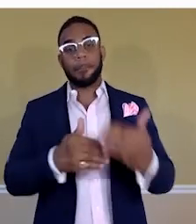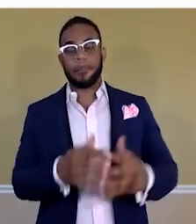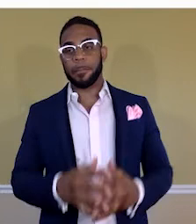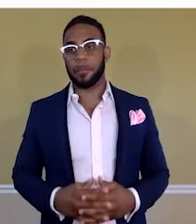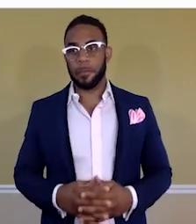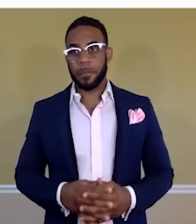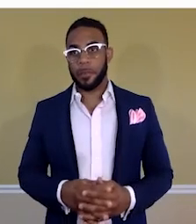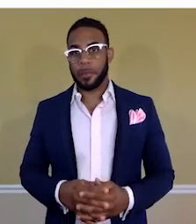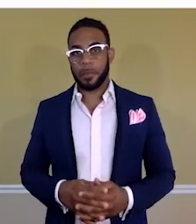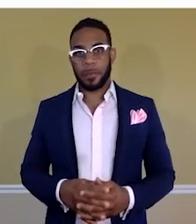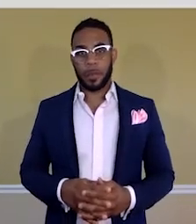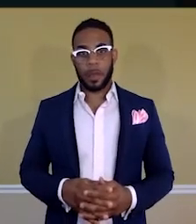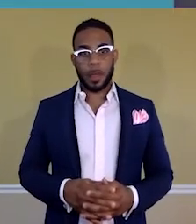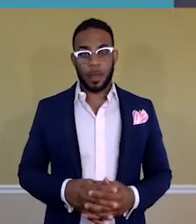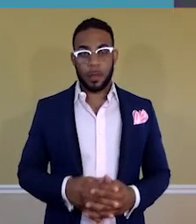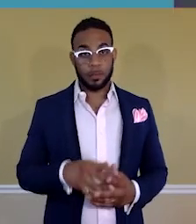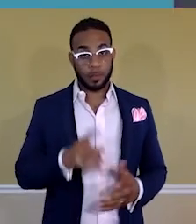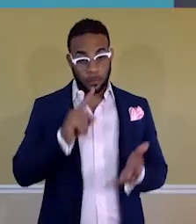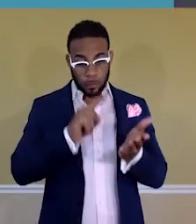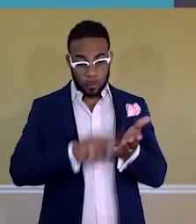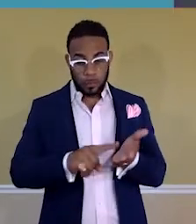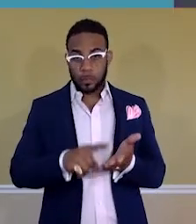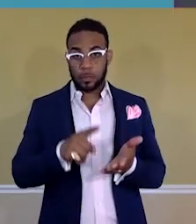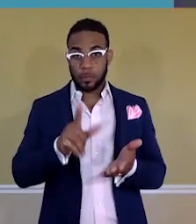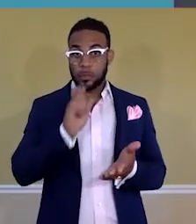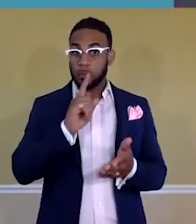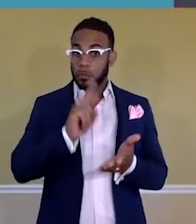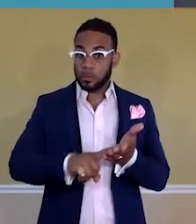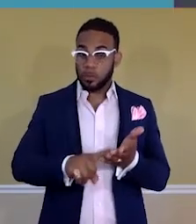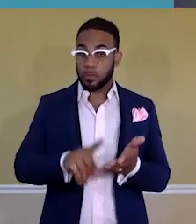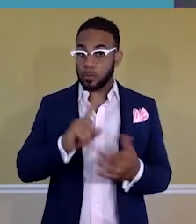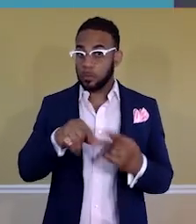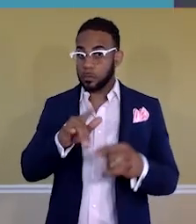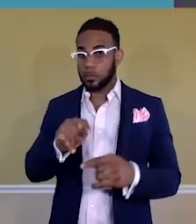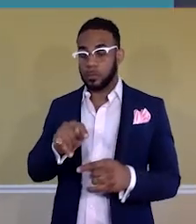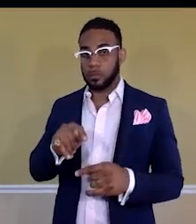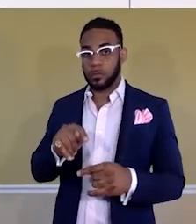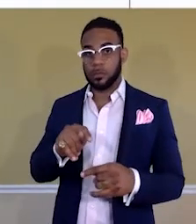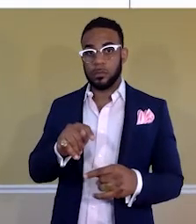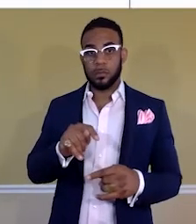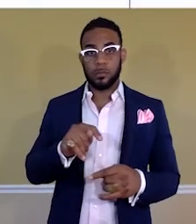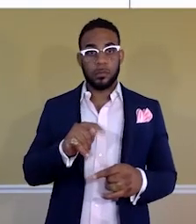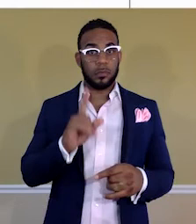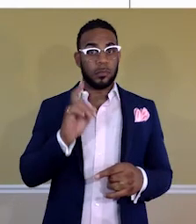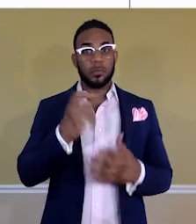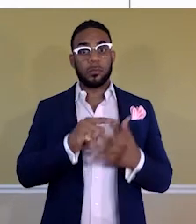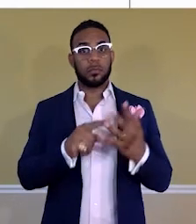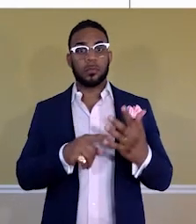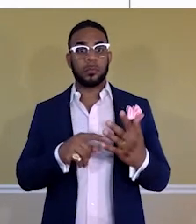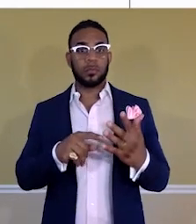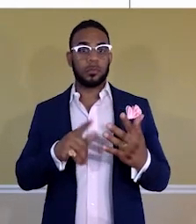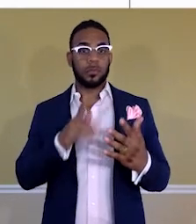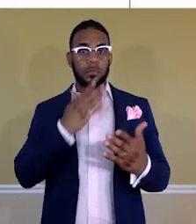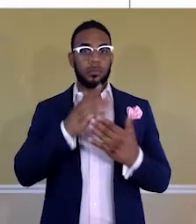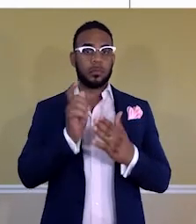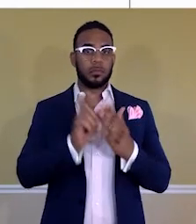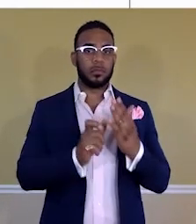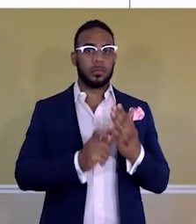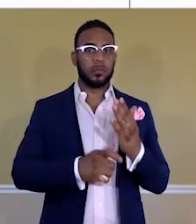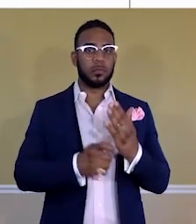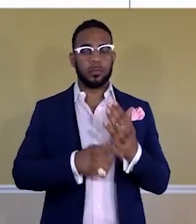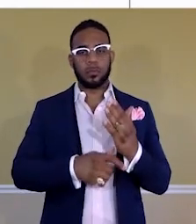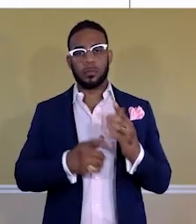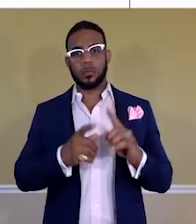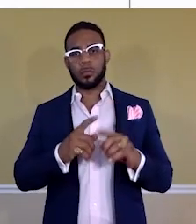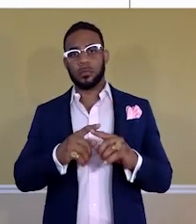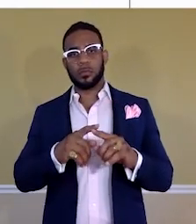progress. The research, there is some research about it. One of a good article to go off of